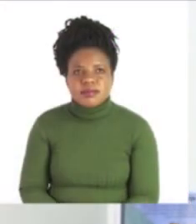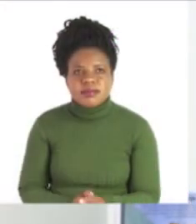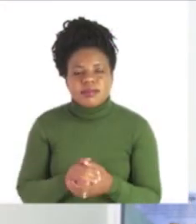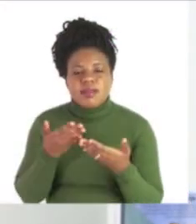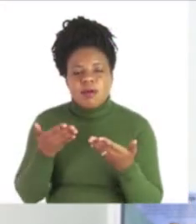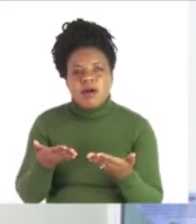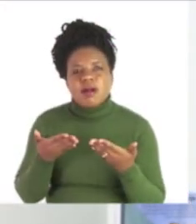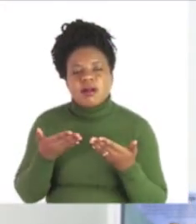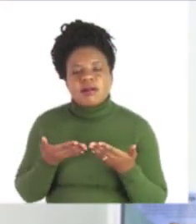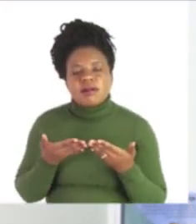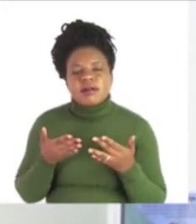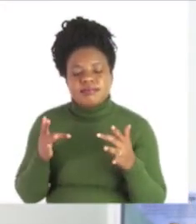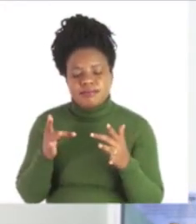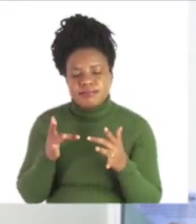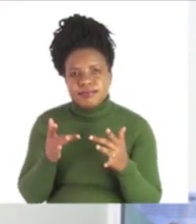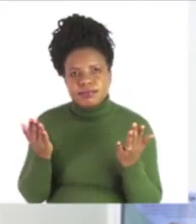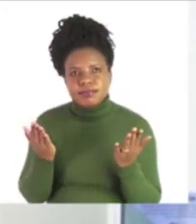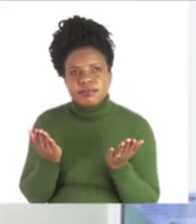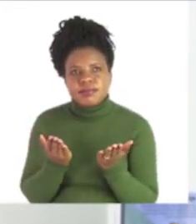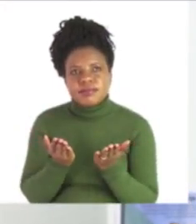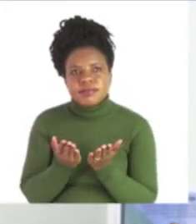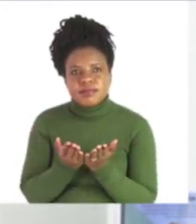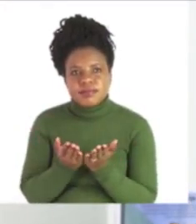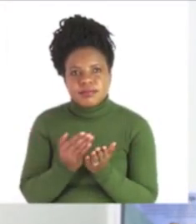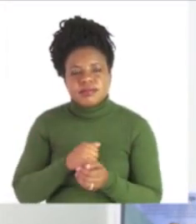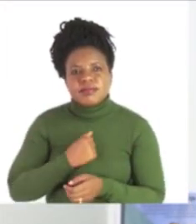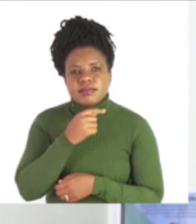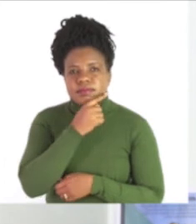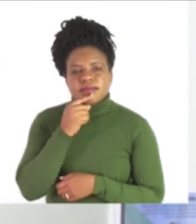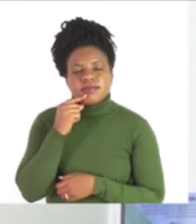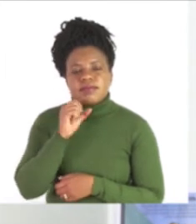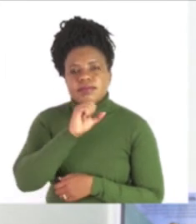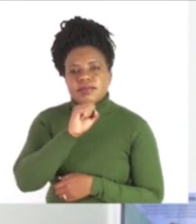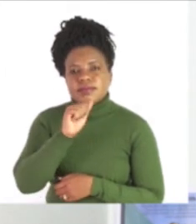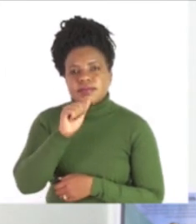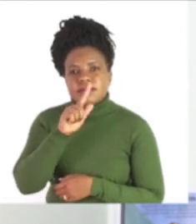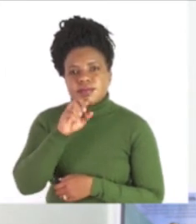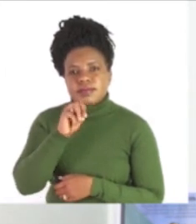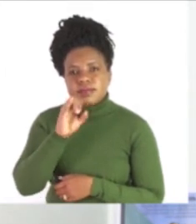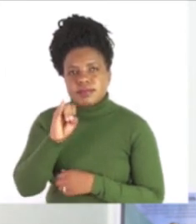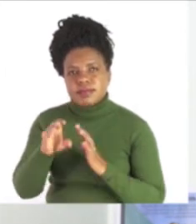Welcome to MyZone Online School. My name is Mr. Letwai Dumi. Welcome, Clarice.